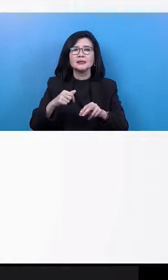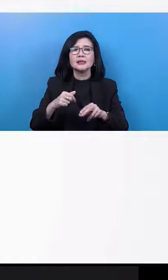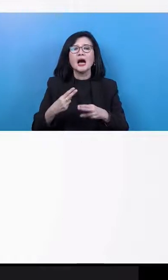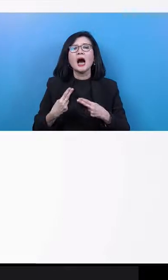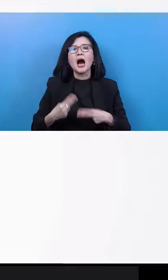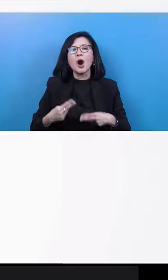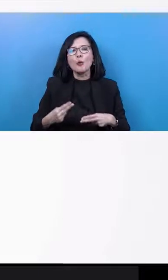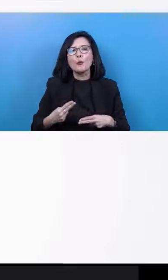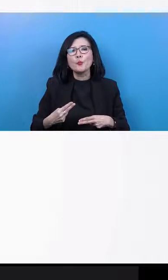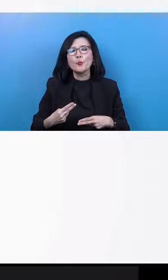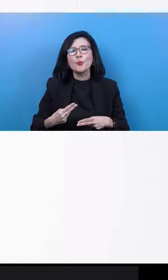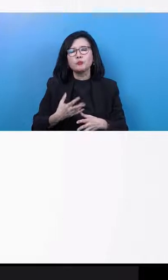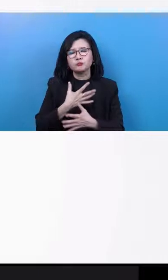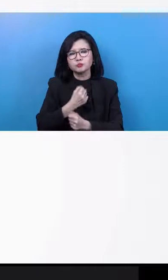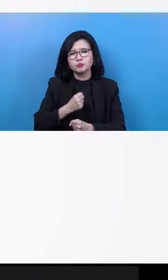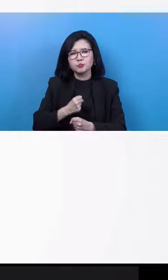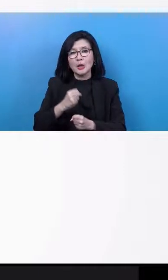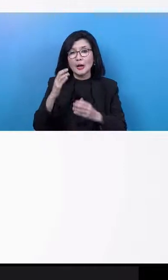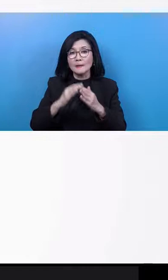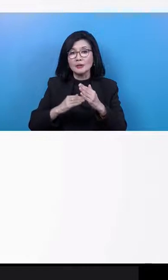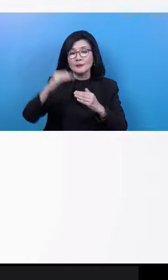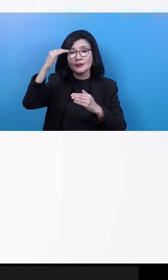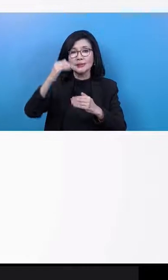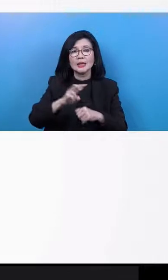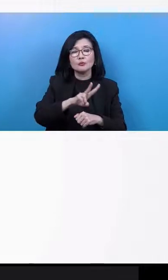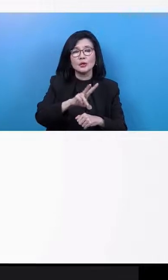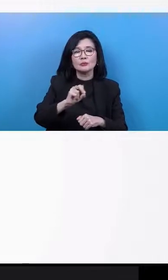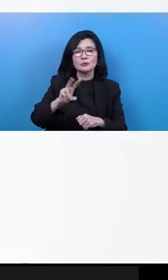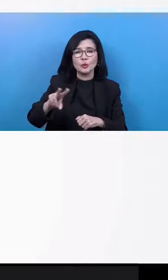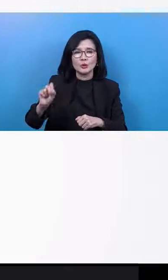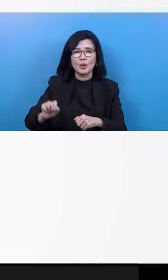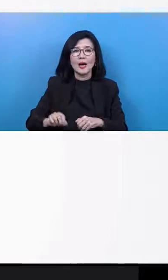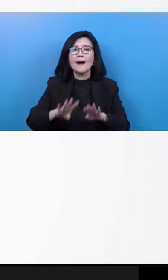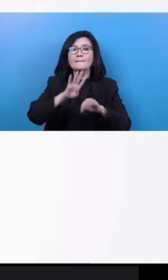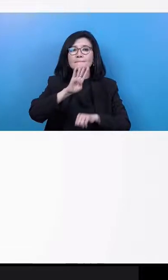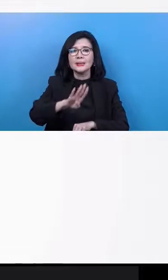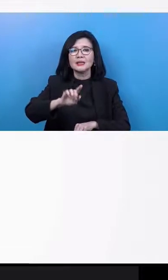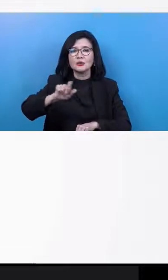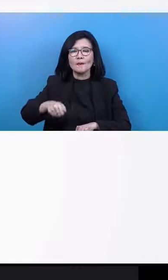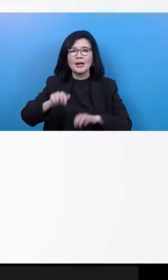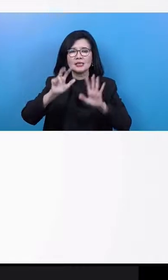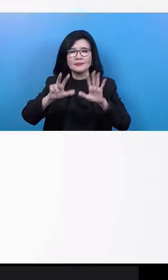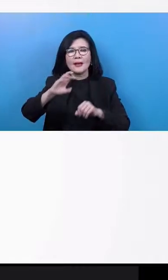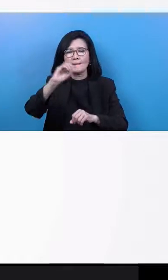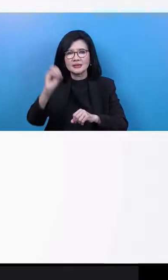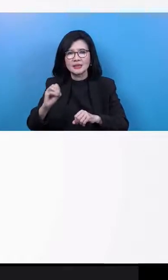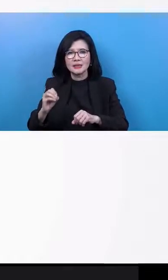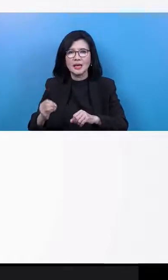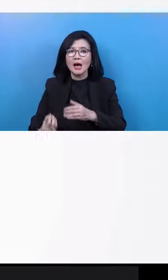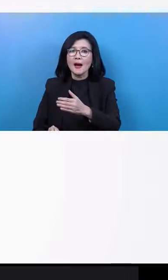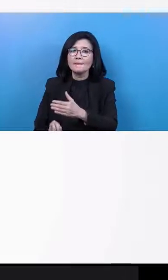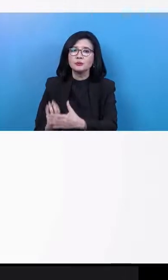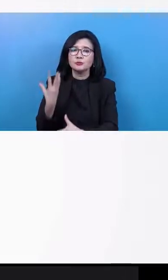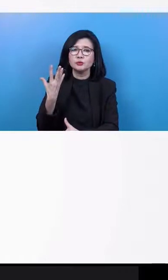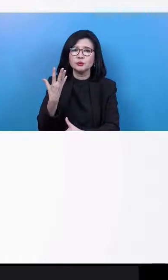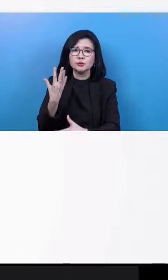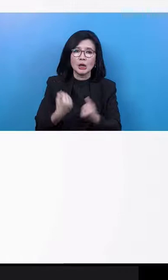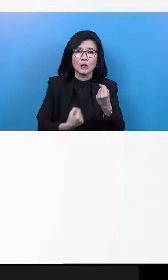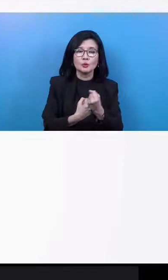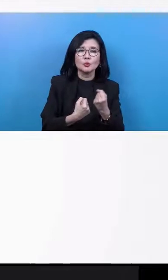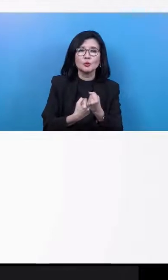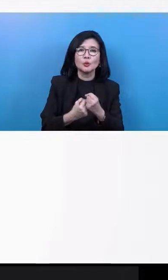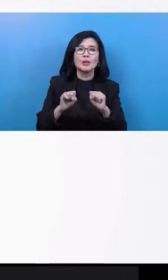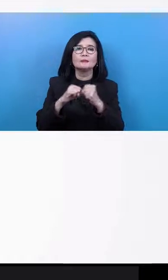2022 by 4.9%. So growth will be supported by resilient sectors such as agriculture, construction, manufacturing,